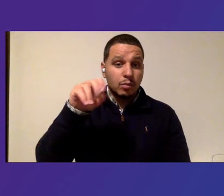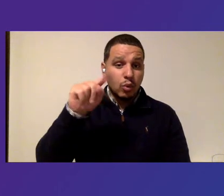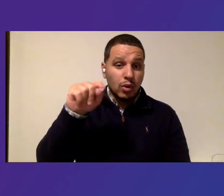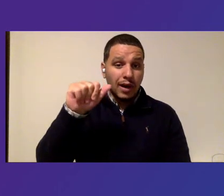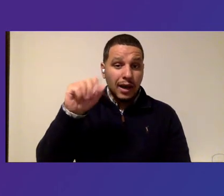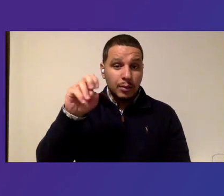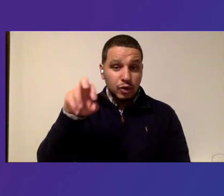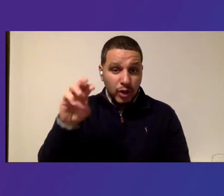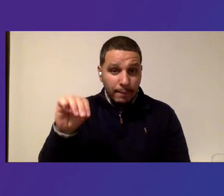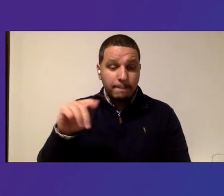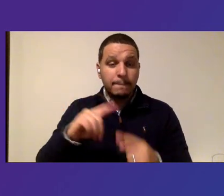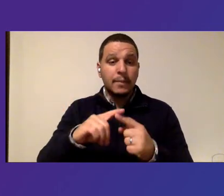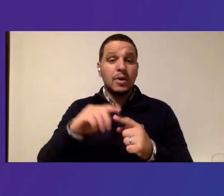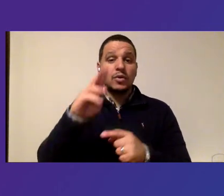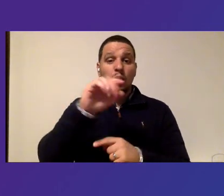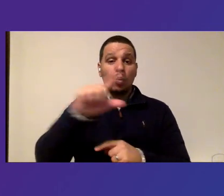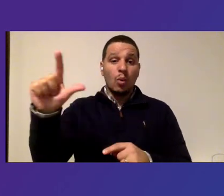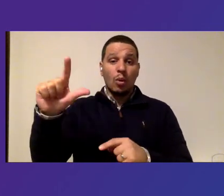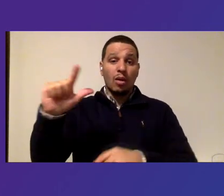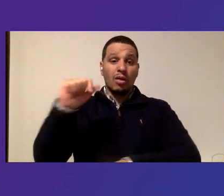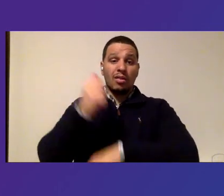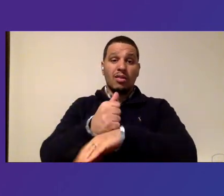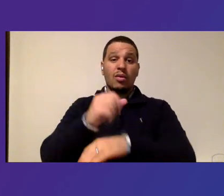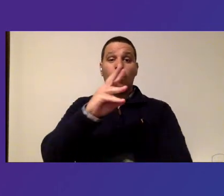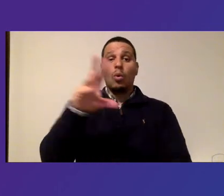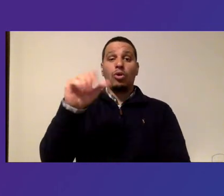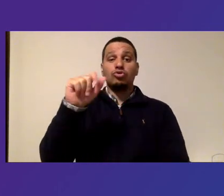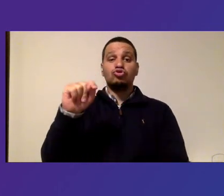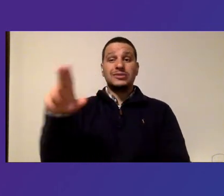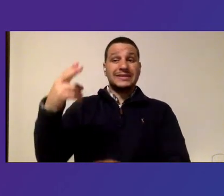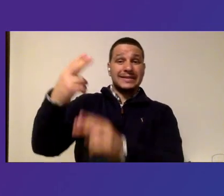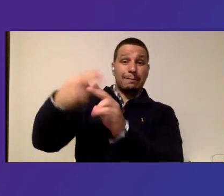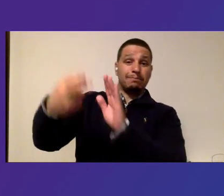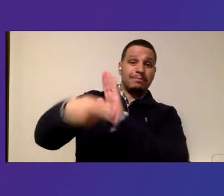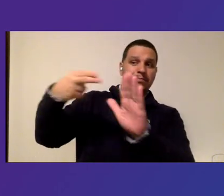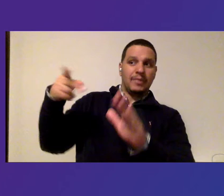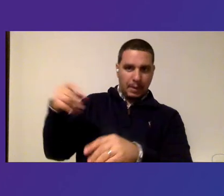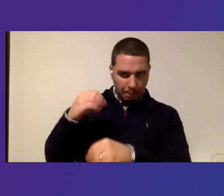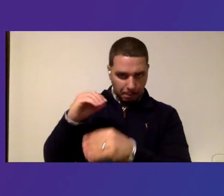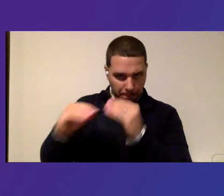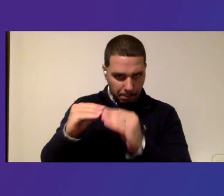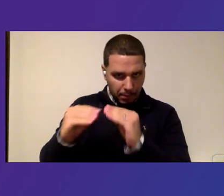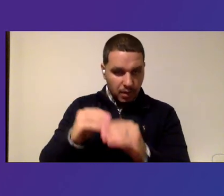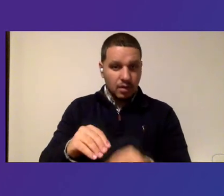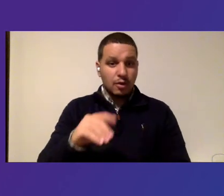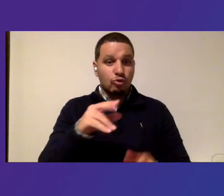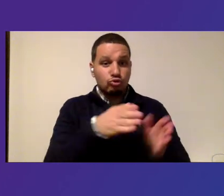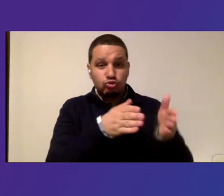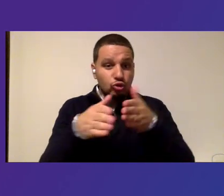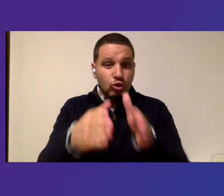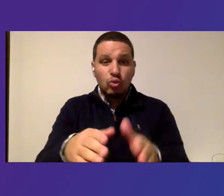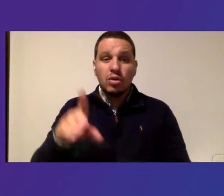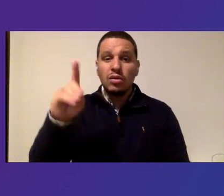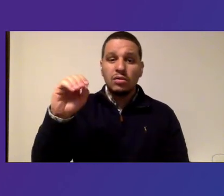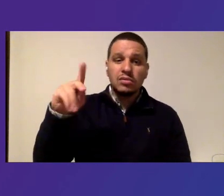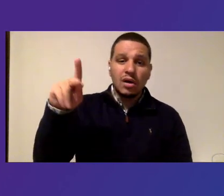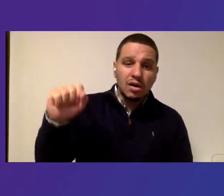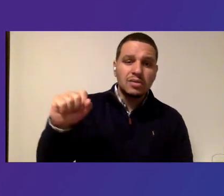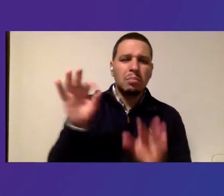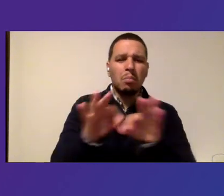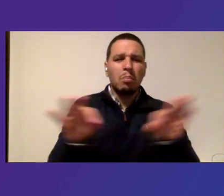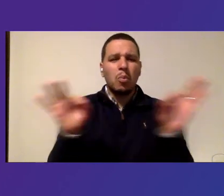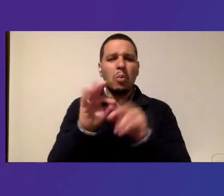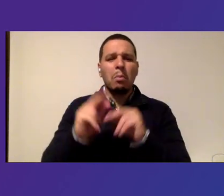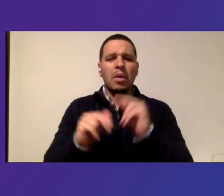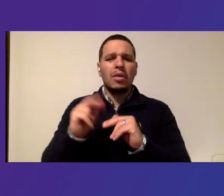the wall that gives Wall Street its name. They built the roads, the docks, and most of the important buildings of the early